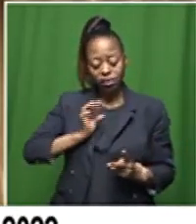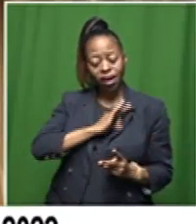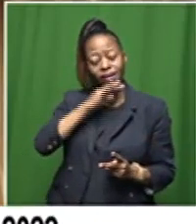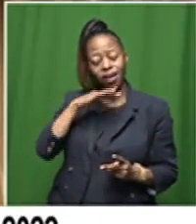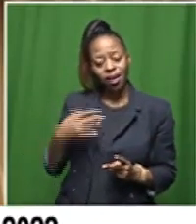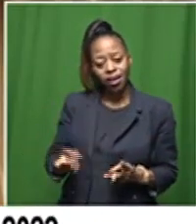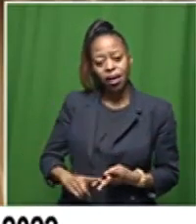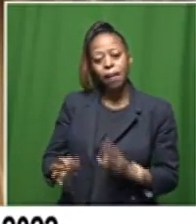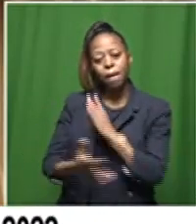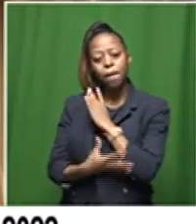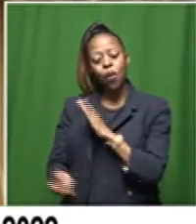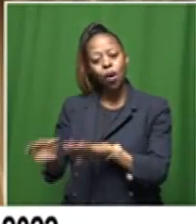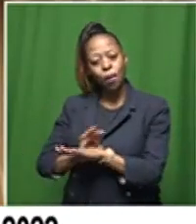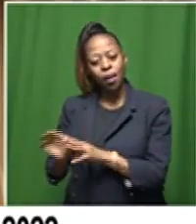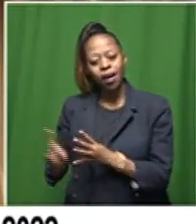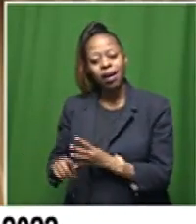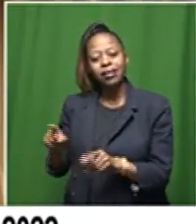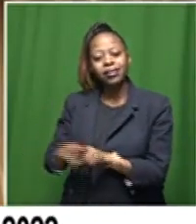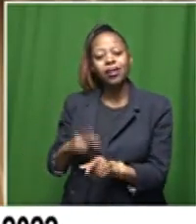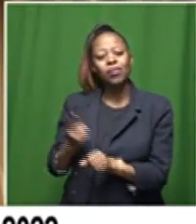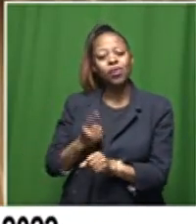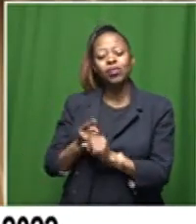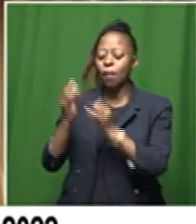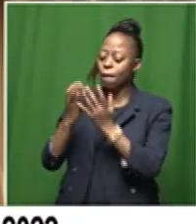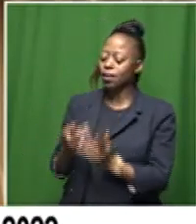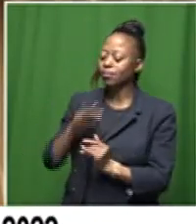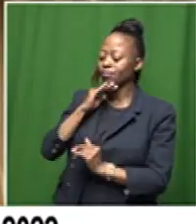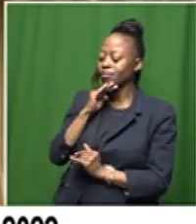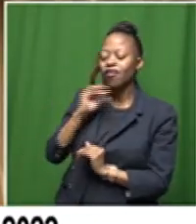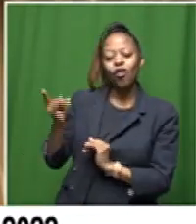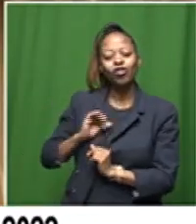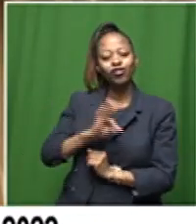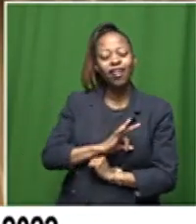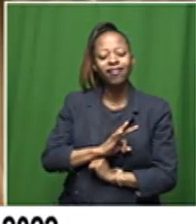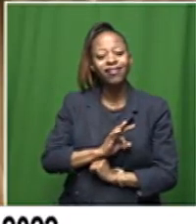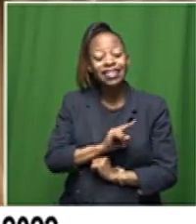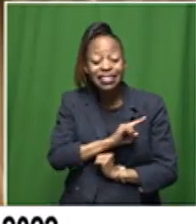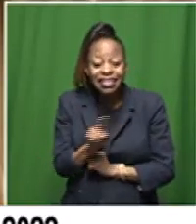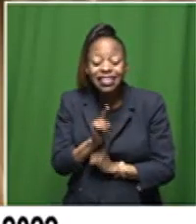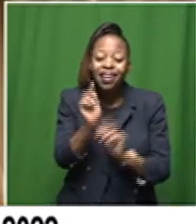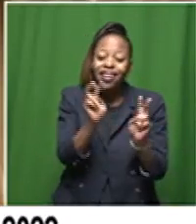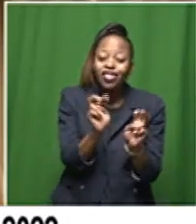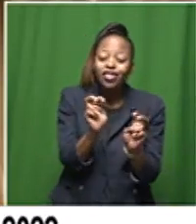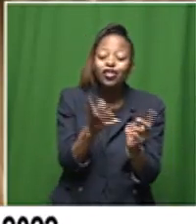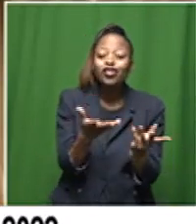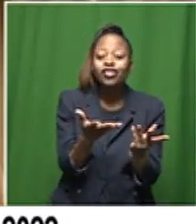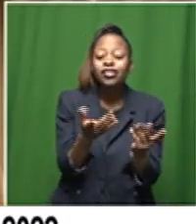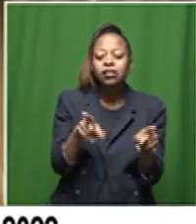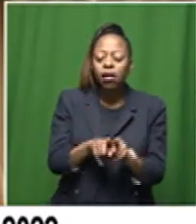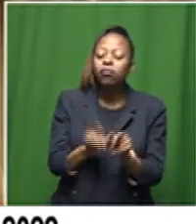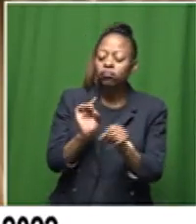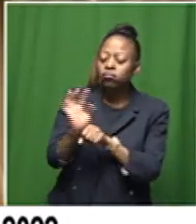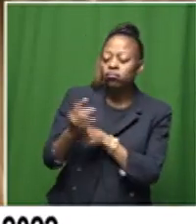resources, poor planning, and not enough budgets for the front line. Those are issues that we will engage